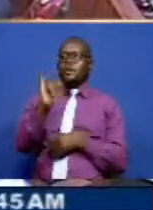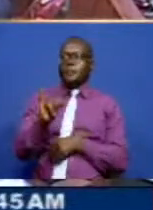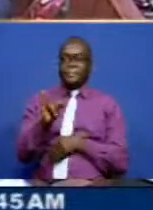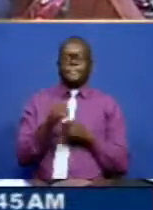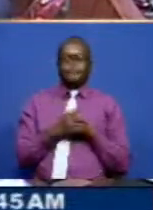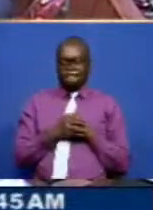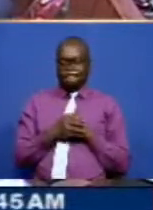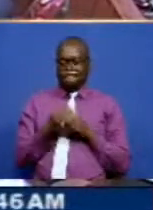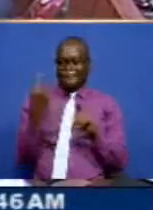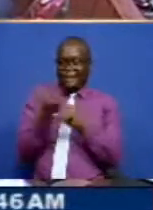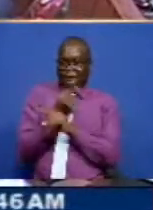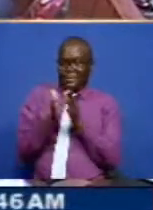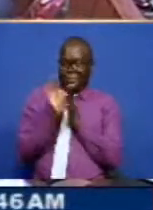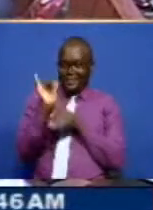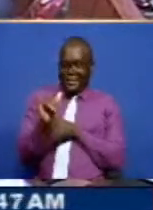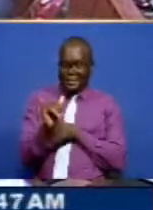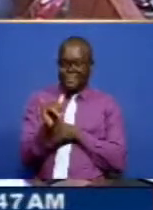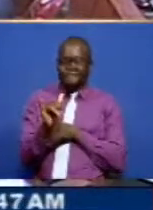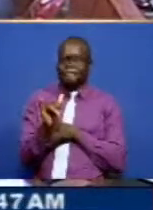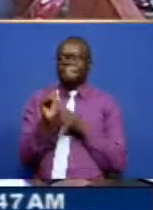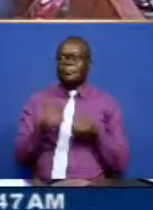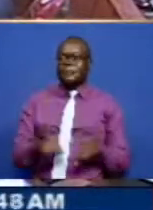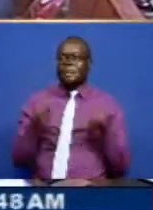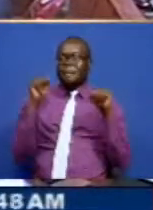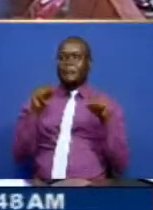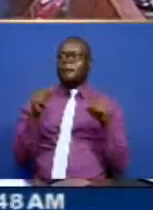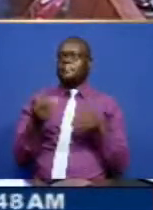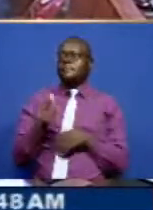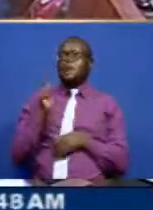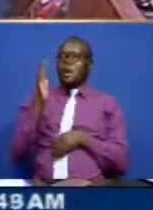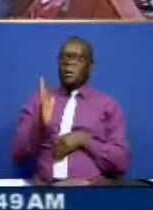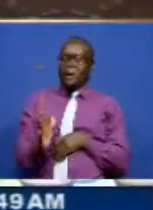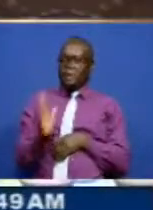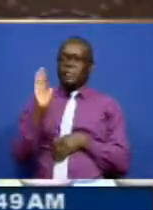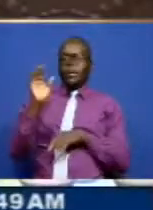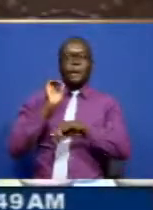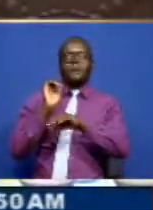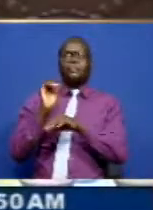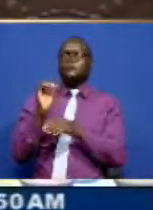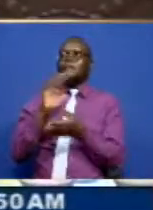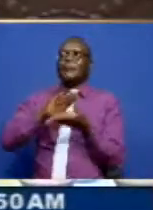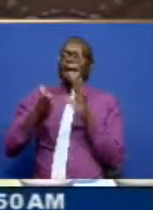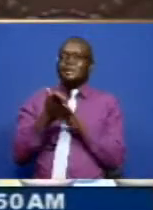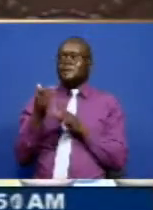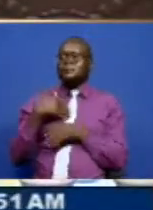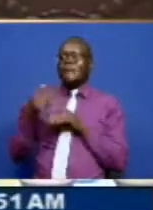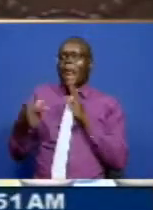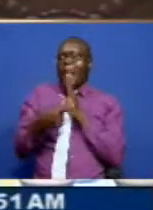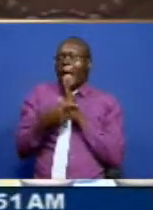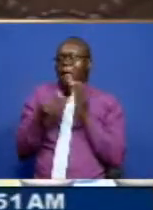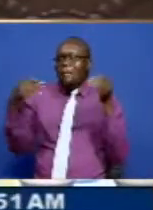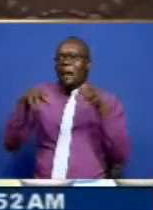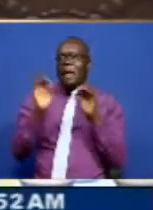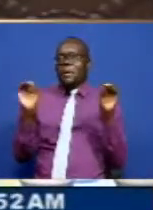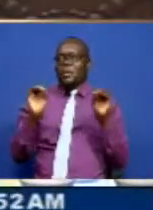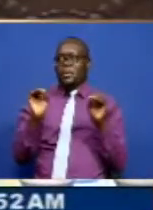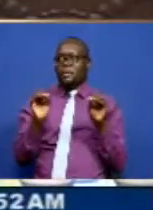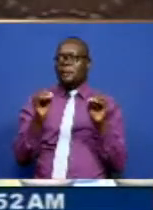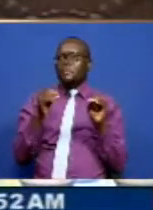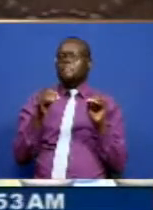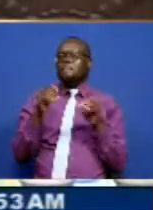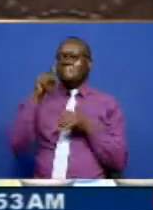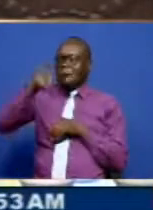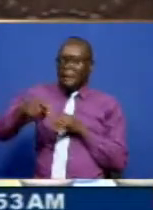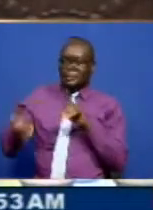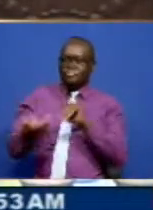In addition to that, Mr. Chairman, I have... Senior Counsel, you'll excuse us. We didn't get their names properly. Yes. Our answer need